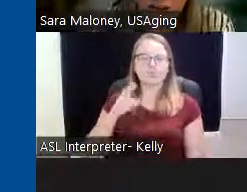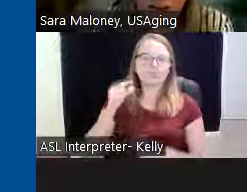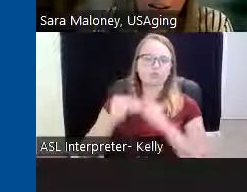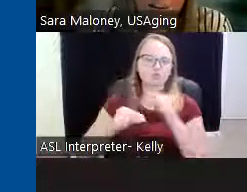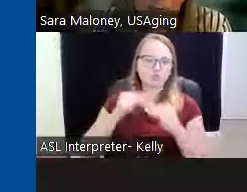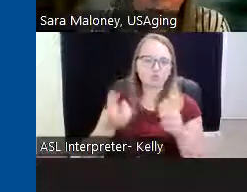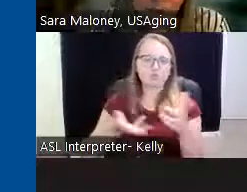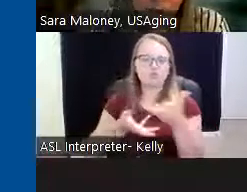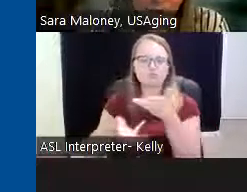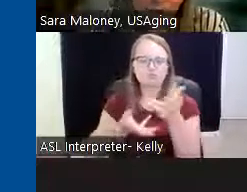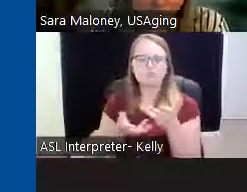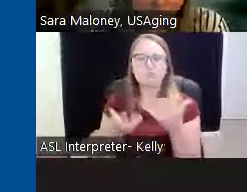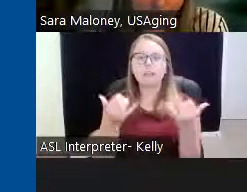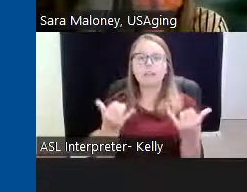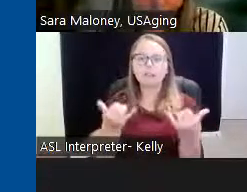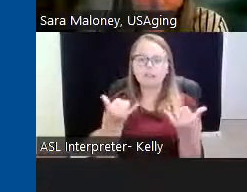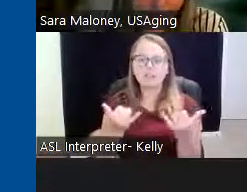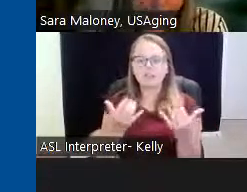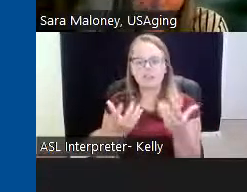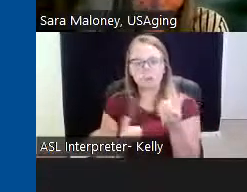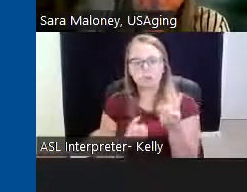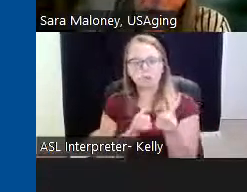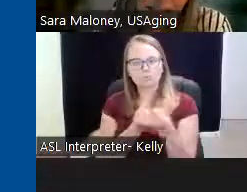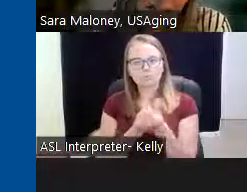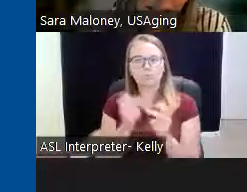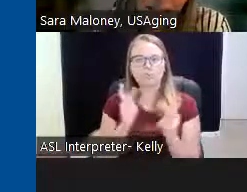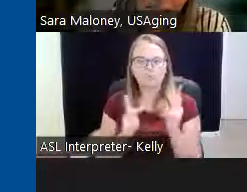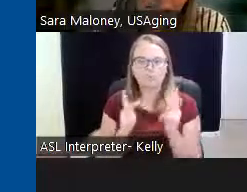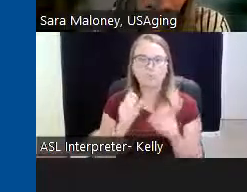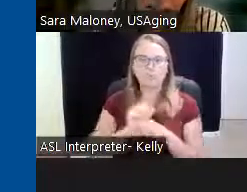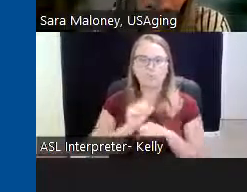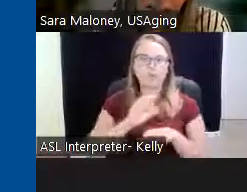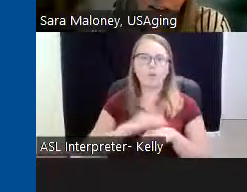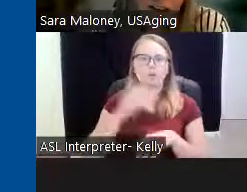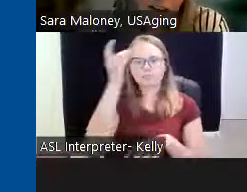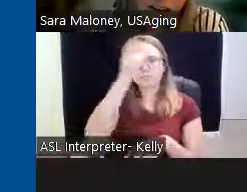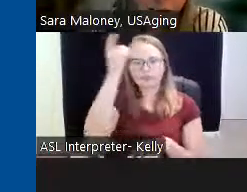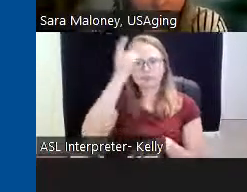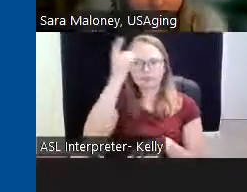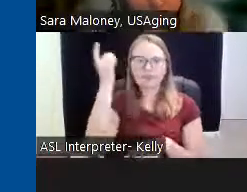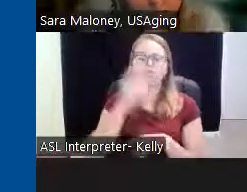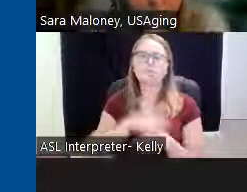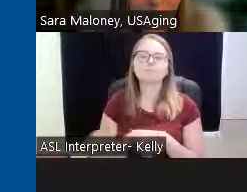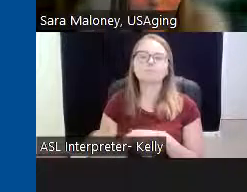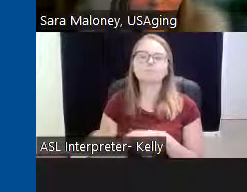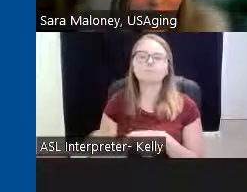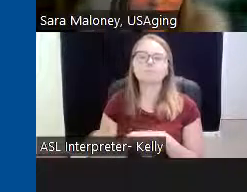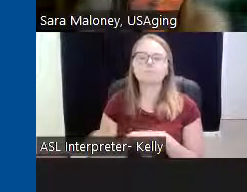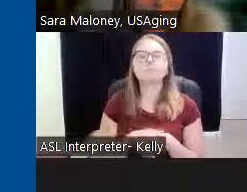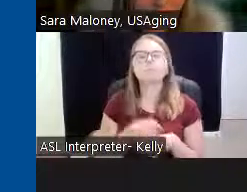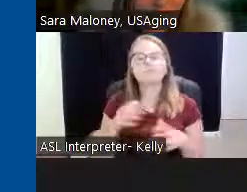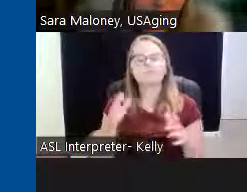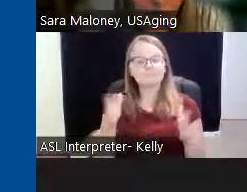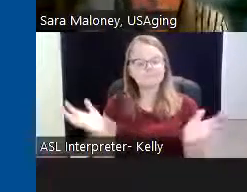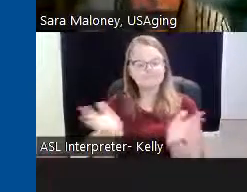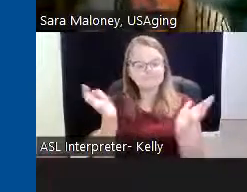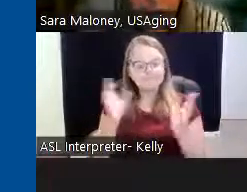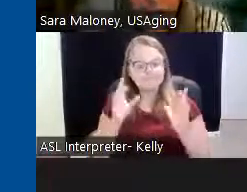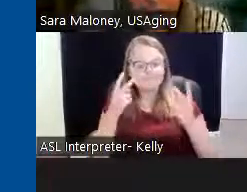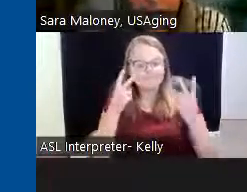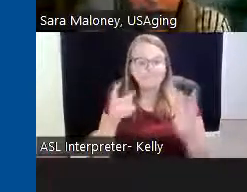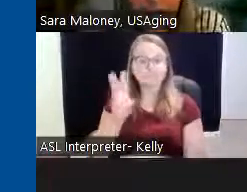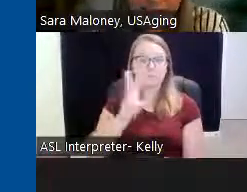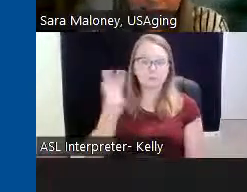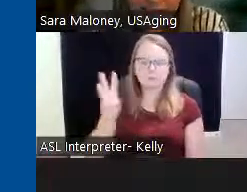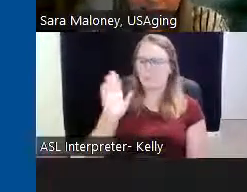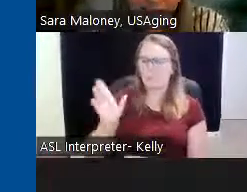currently working on supporting people living with dementia and social engagement. So we encourage you to visit our website, which we will put in the